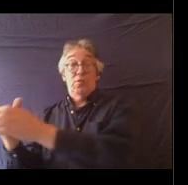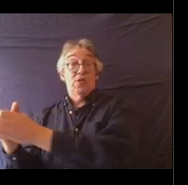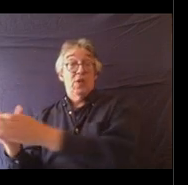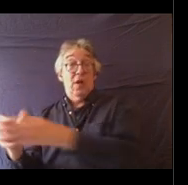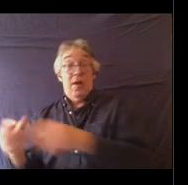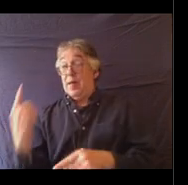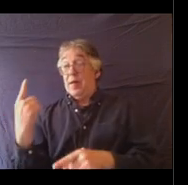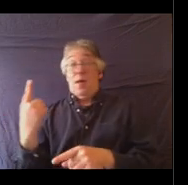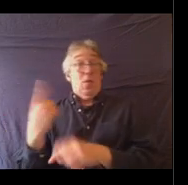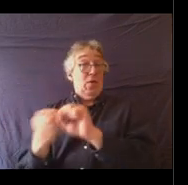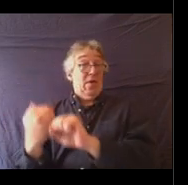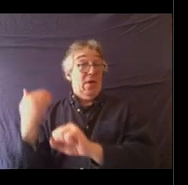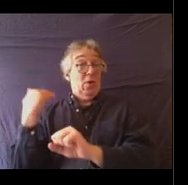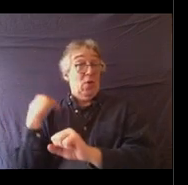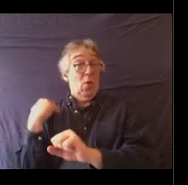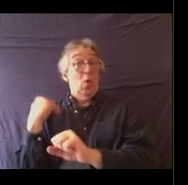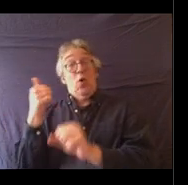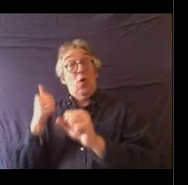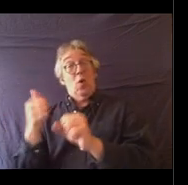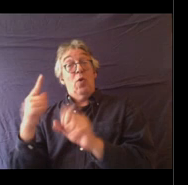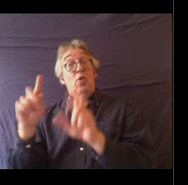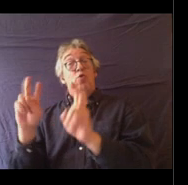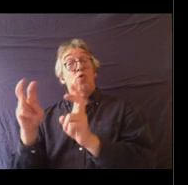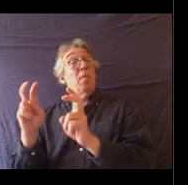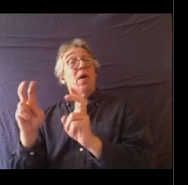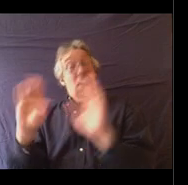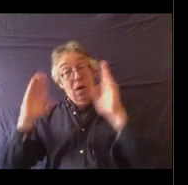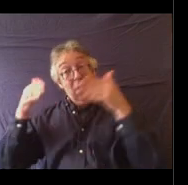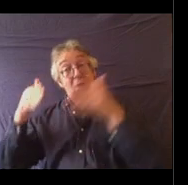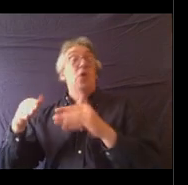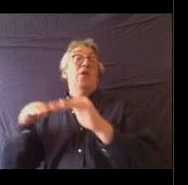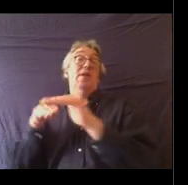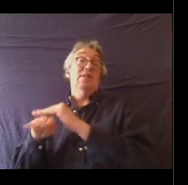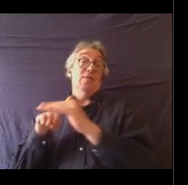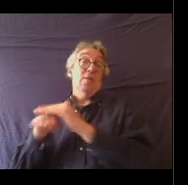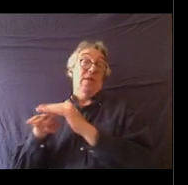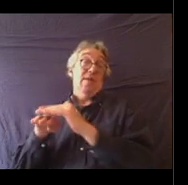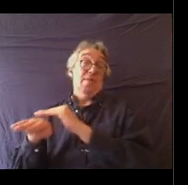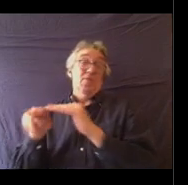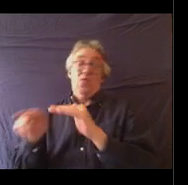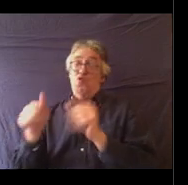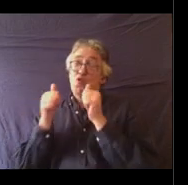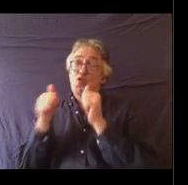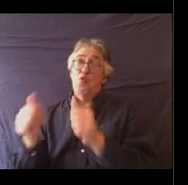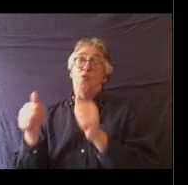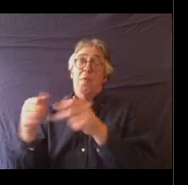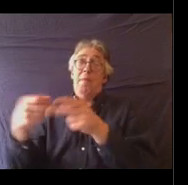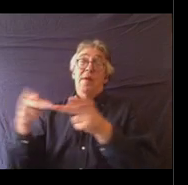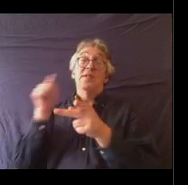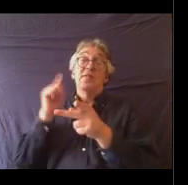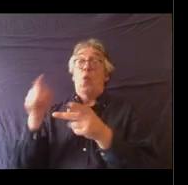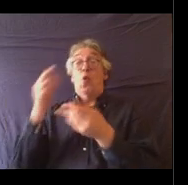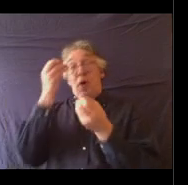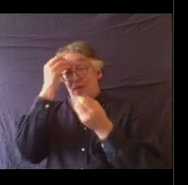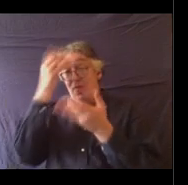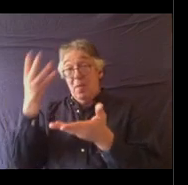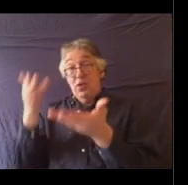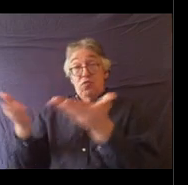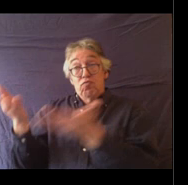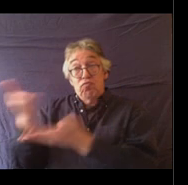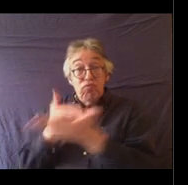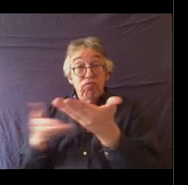of the subtopics, and it's really a great forum for exchanging experiences, for exchanging best